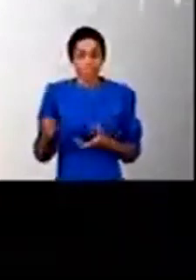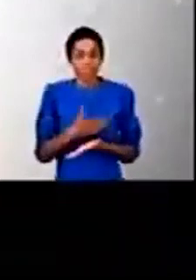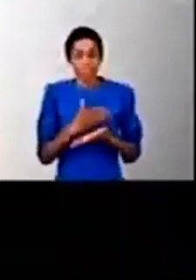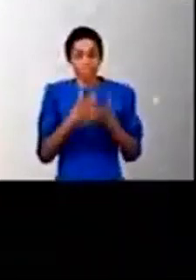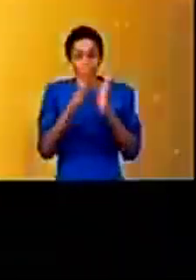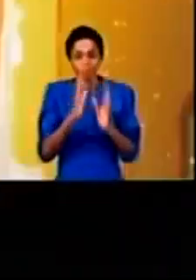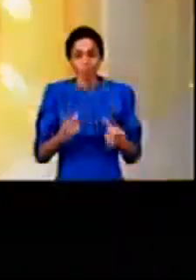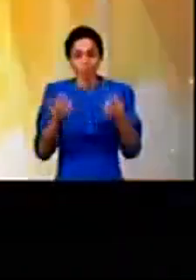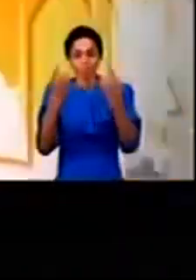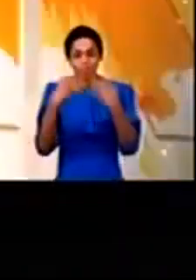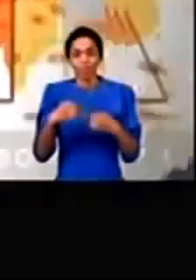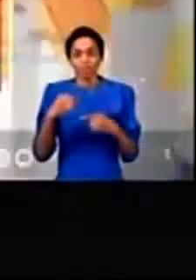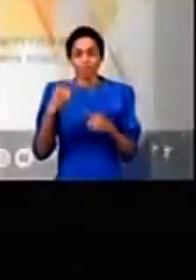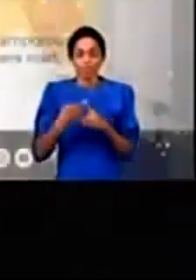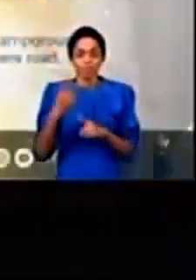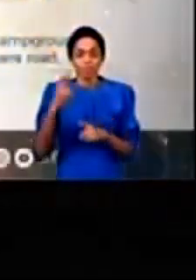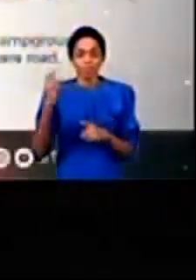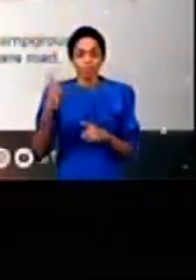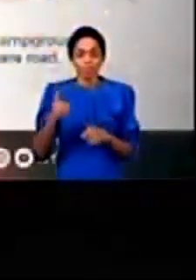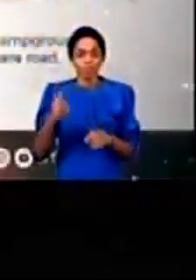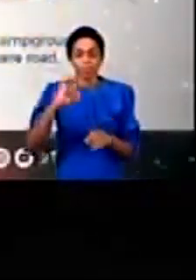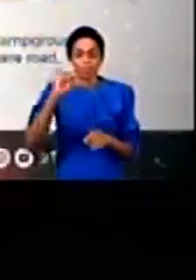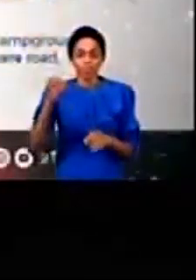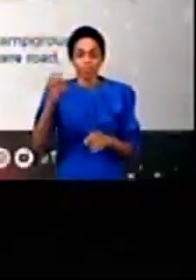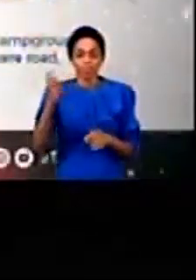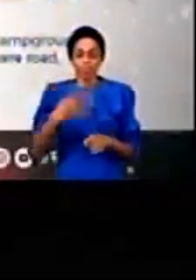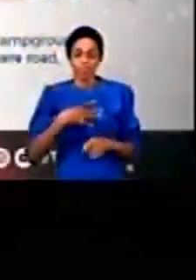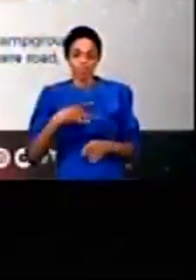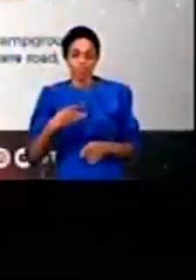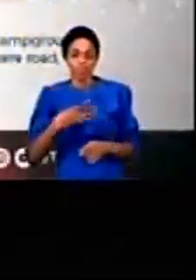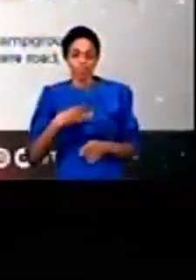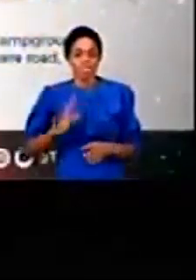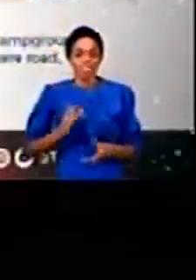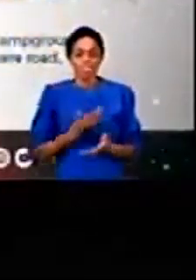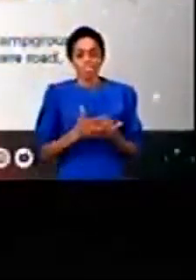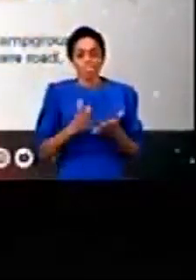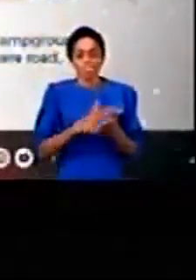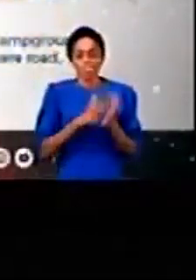the gospel to every creature.